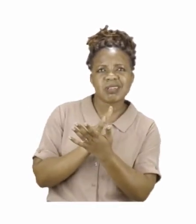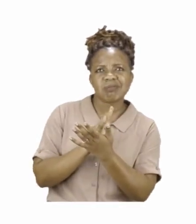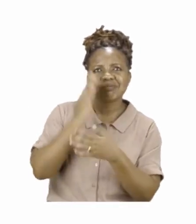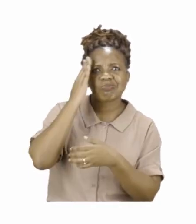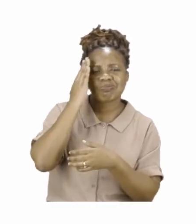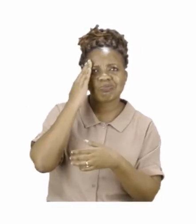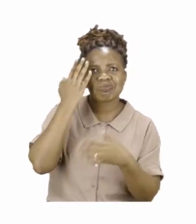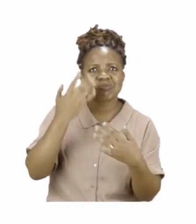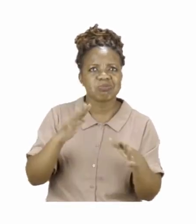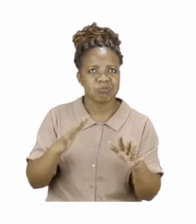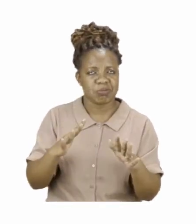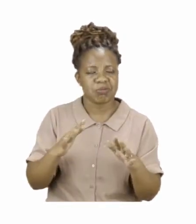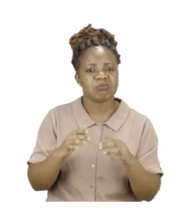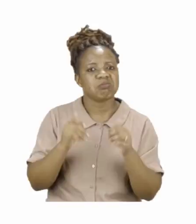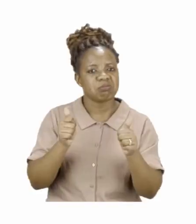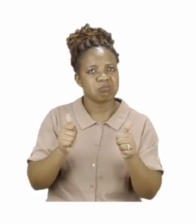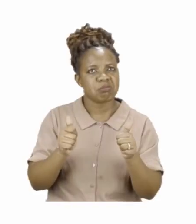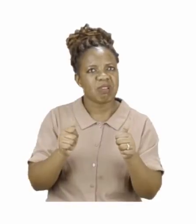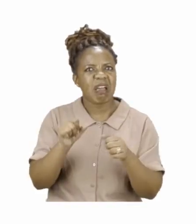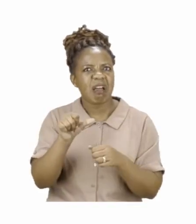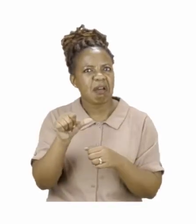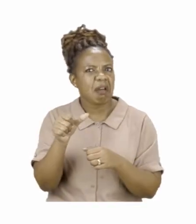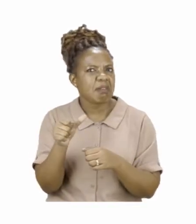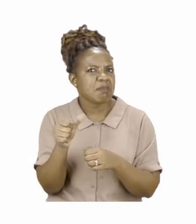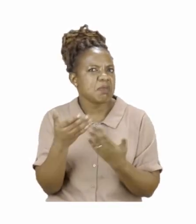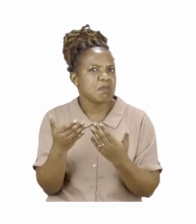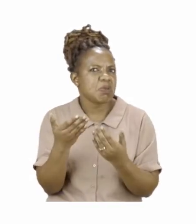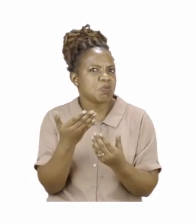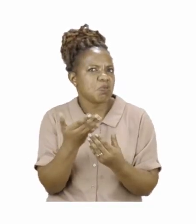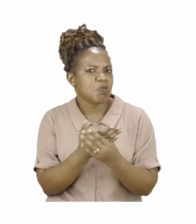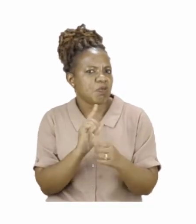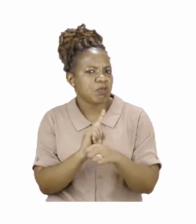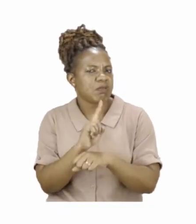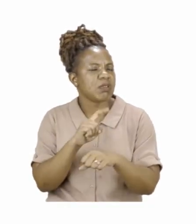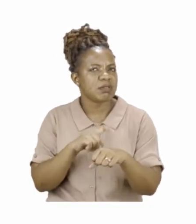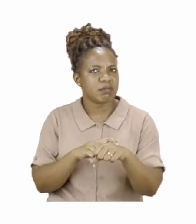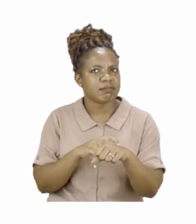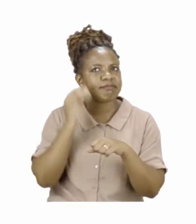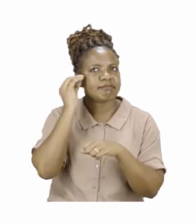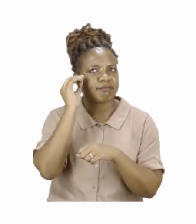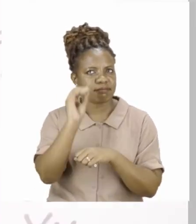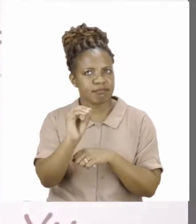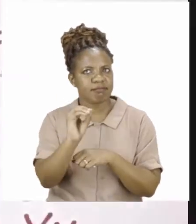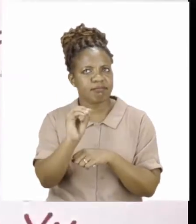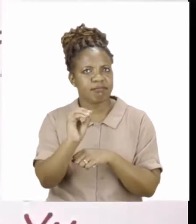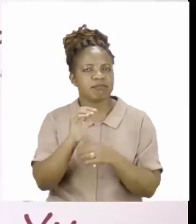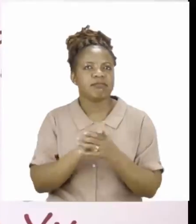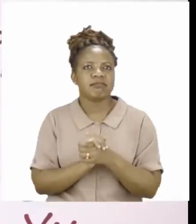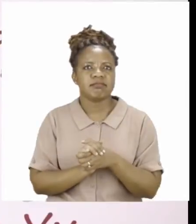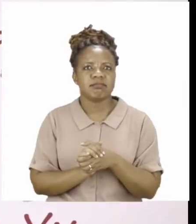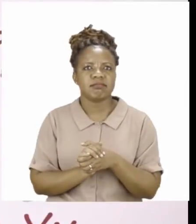good. But others who are not sure, you are going to have to try and find these words according